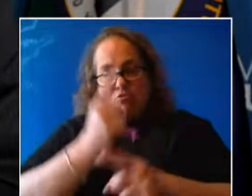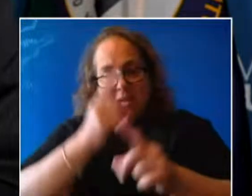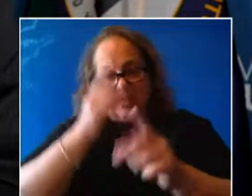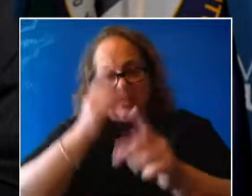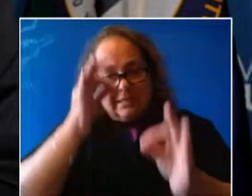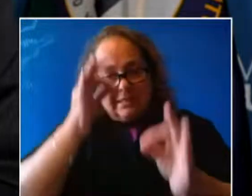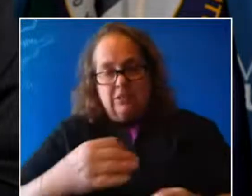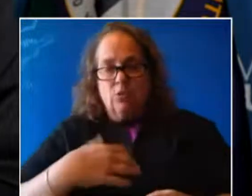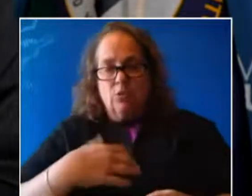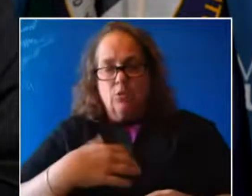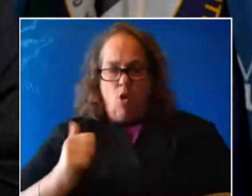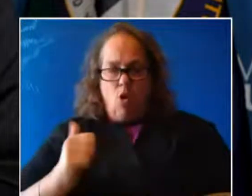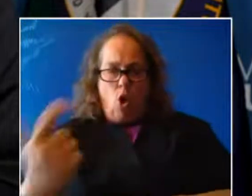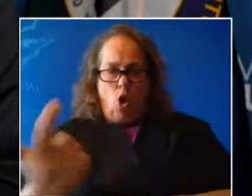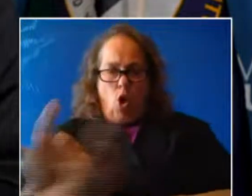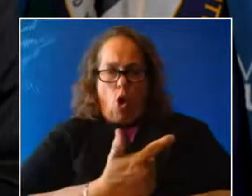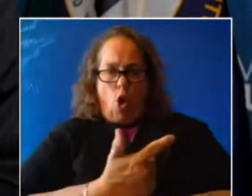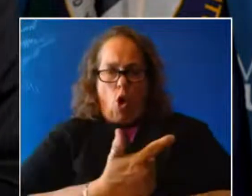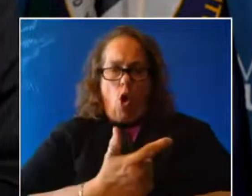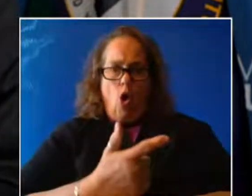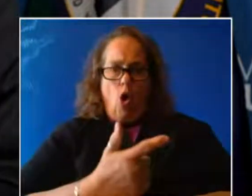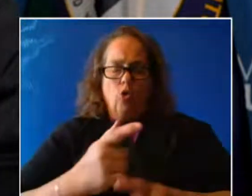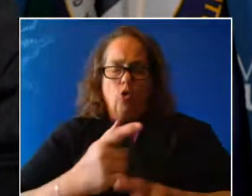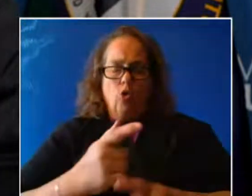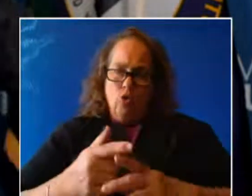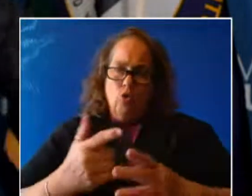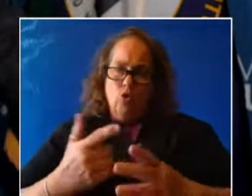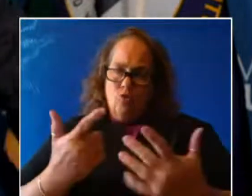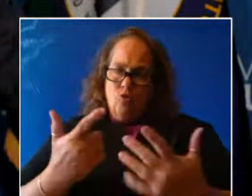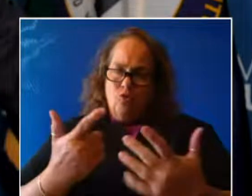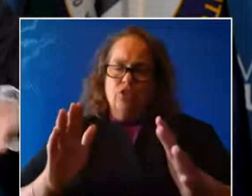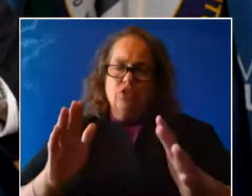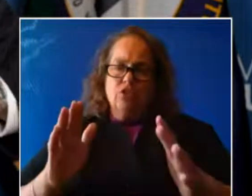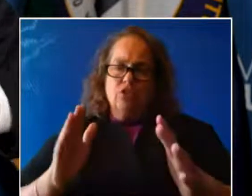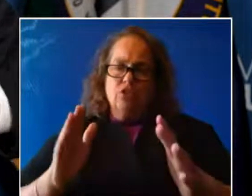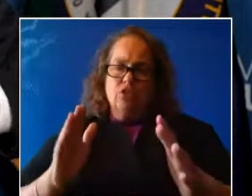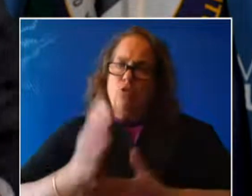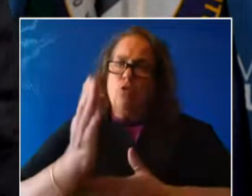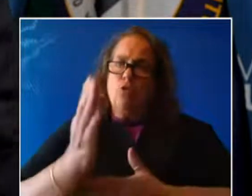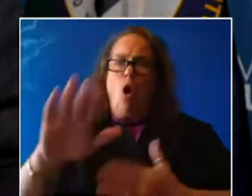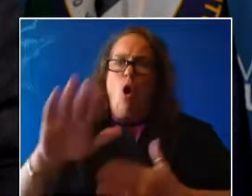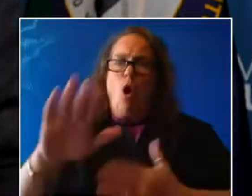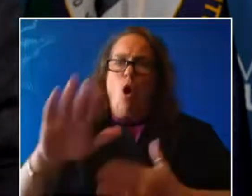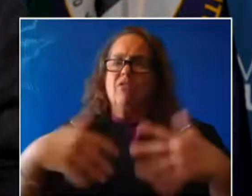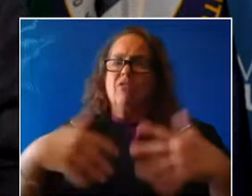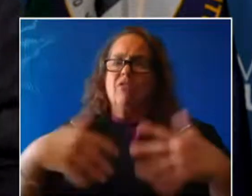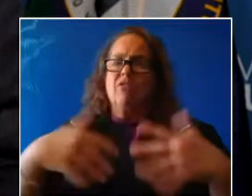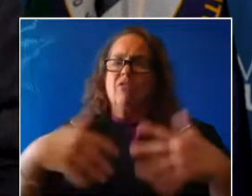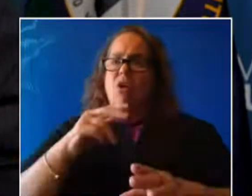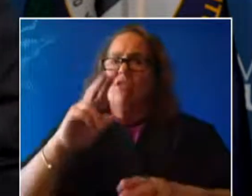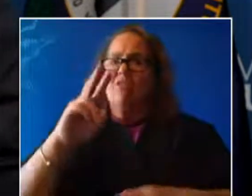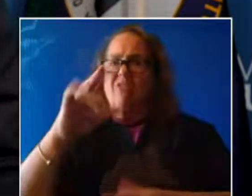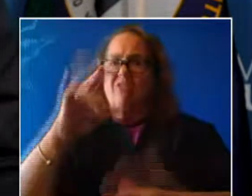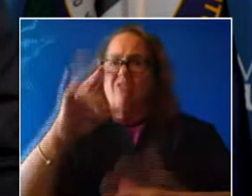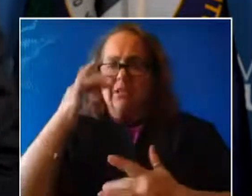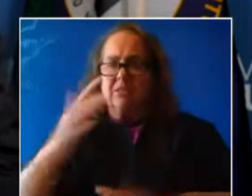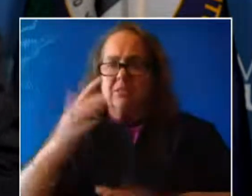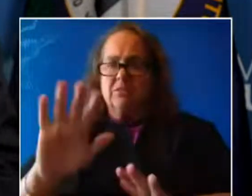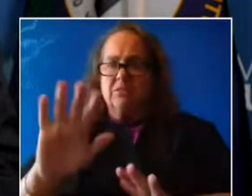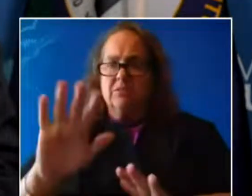as we defeat this virus. So with that, we'll open it up to questions because we're moving fast today. Karen Czar